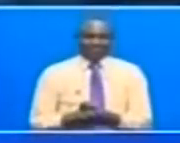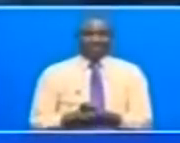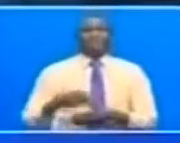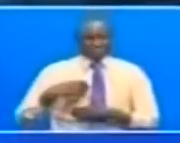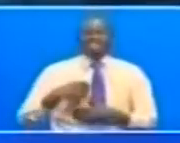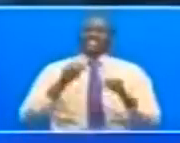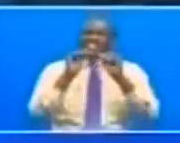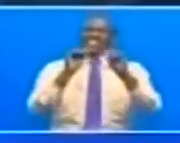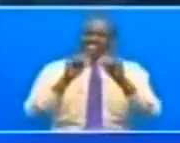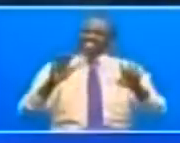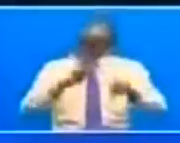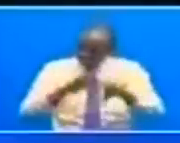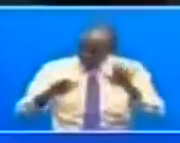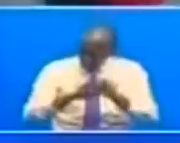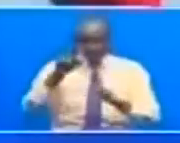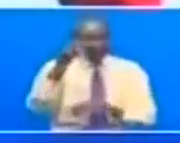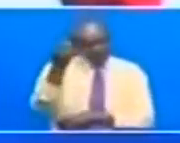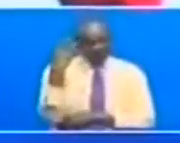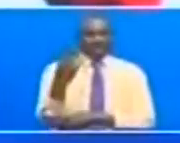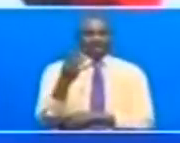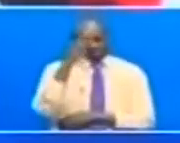Mimi nafundisha yeye kila kitu yeye najua.